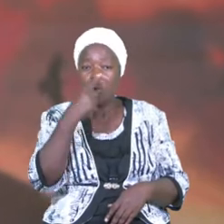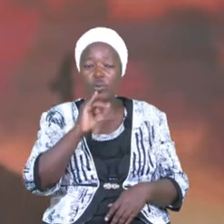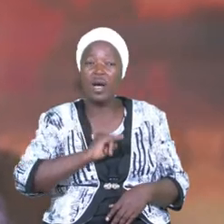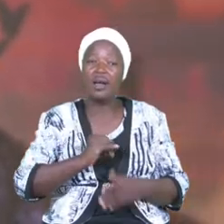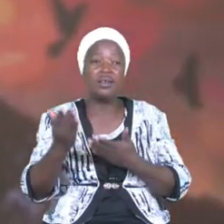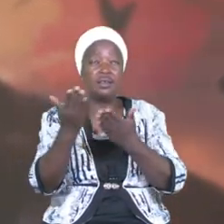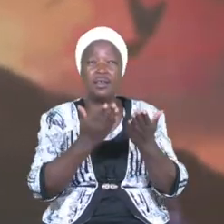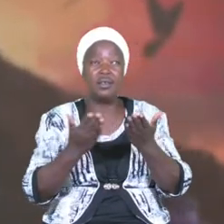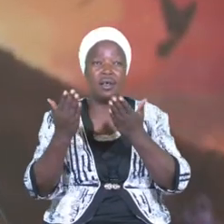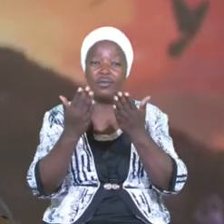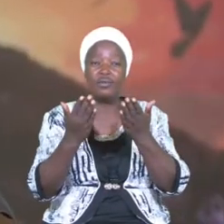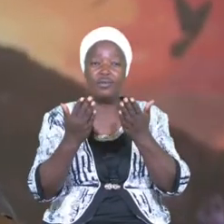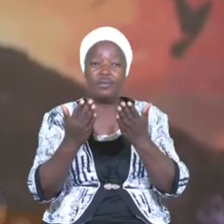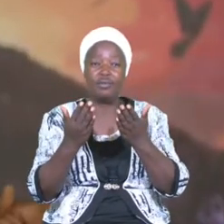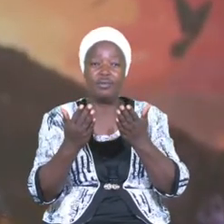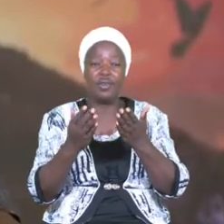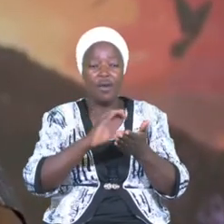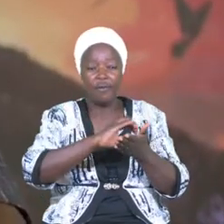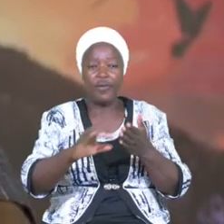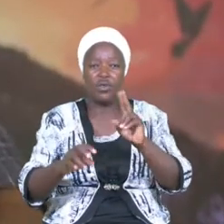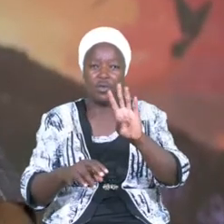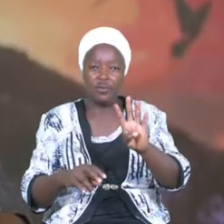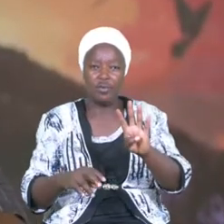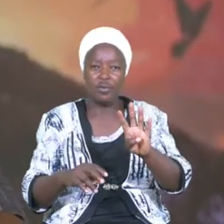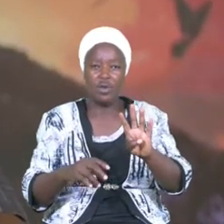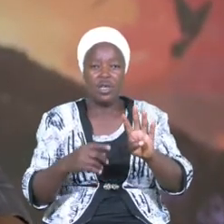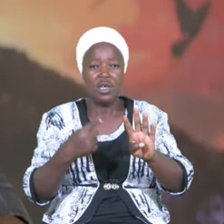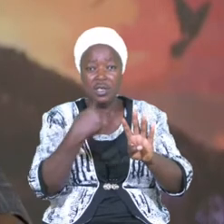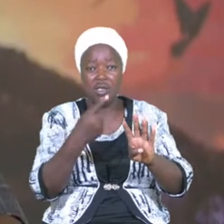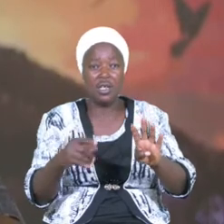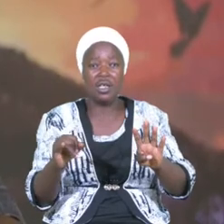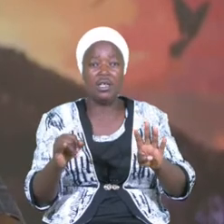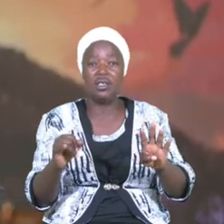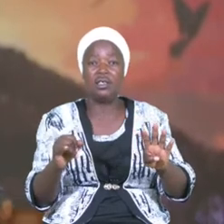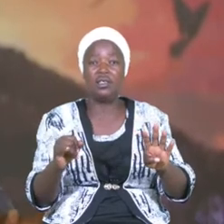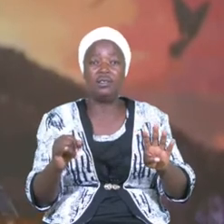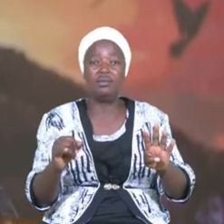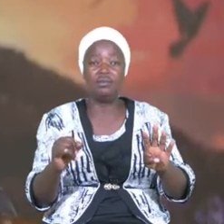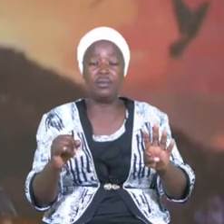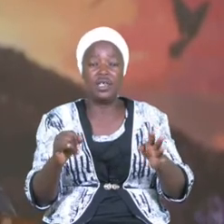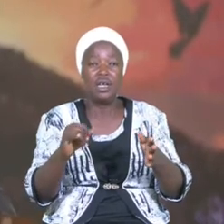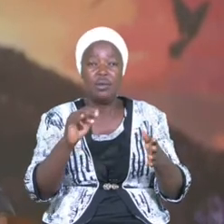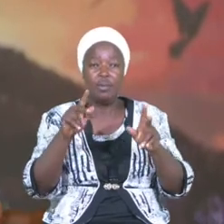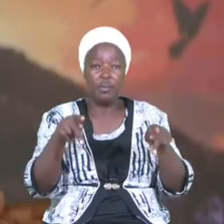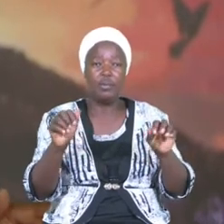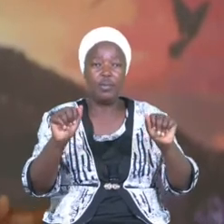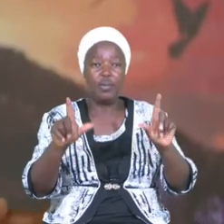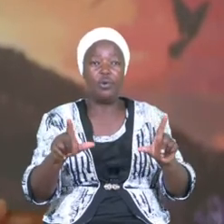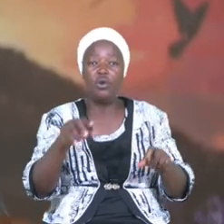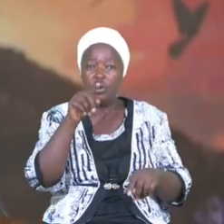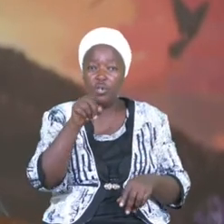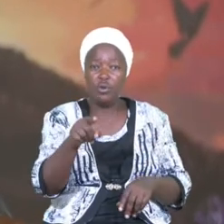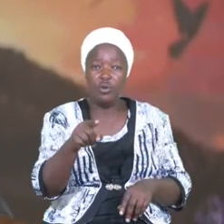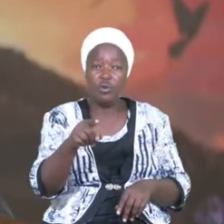Verse 24, saying, fear not, Paul, thou must be